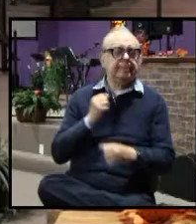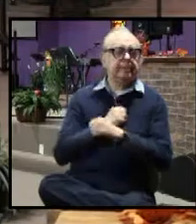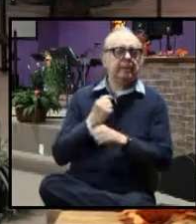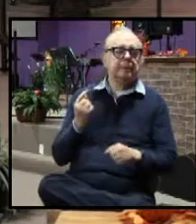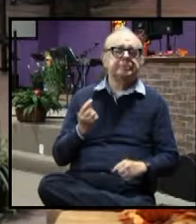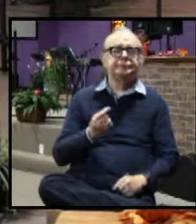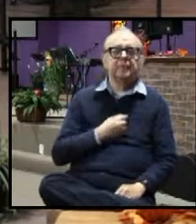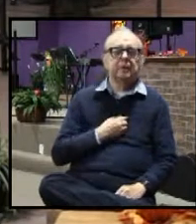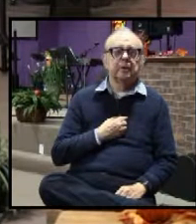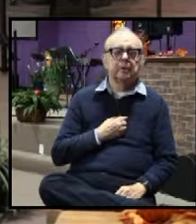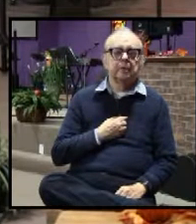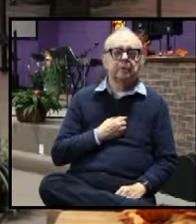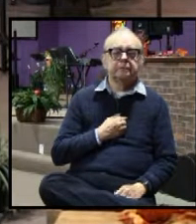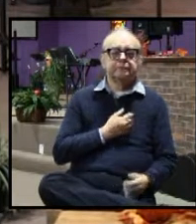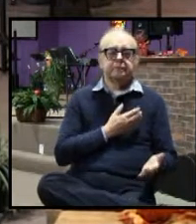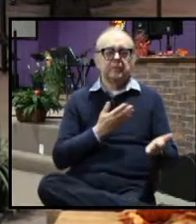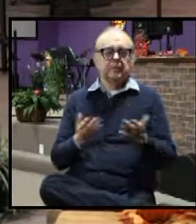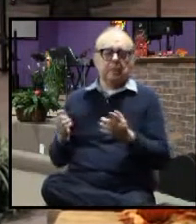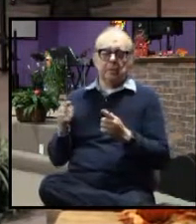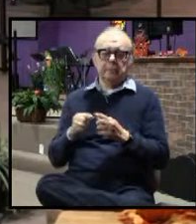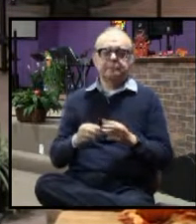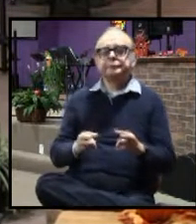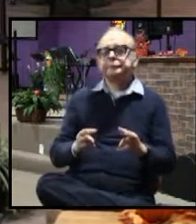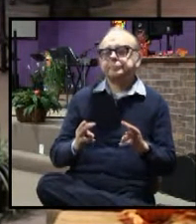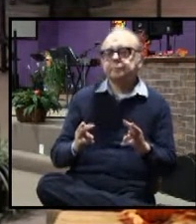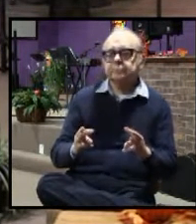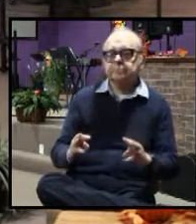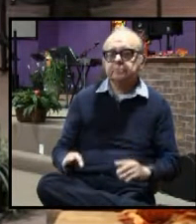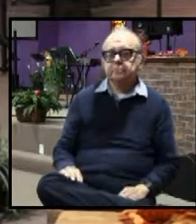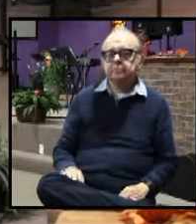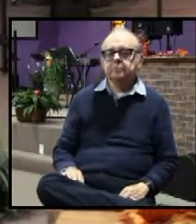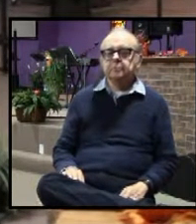He loved us, and he brought us to that way.